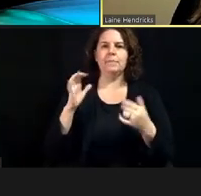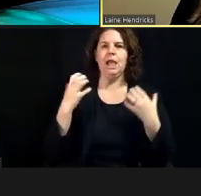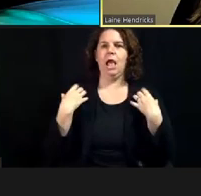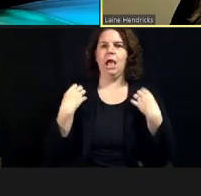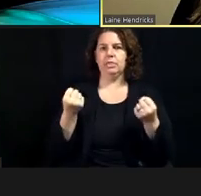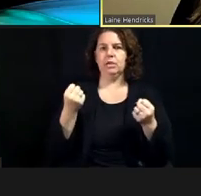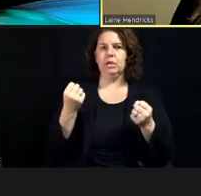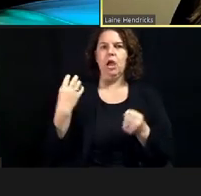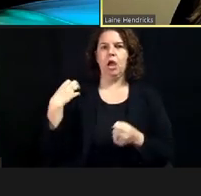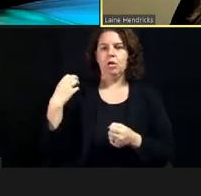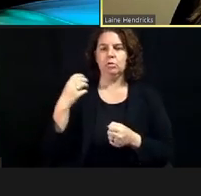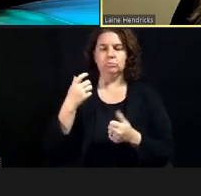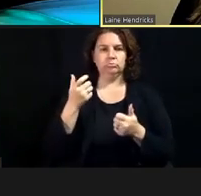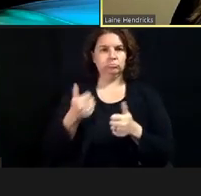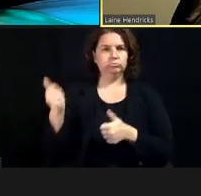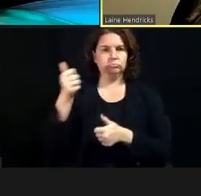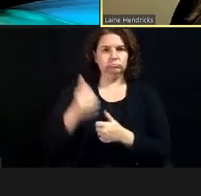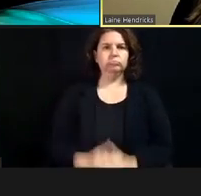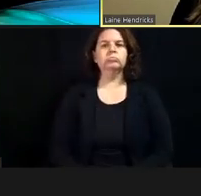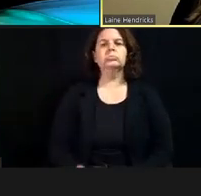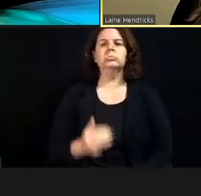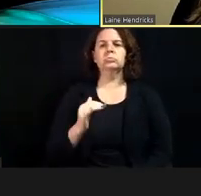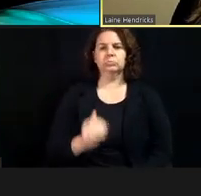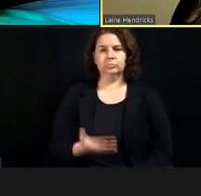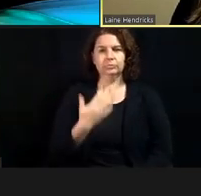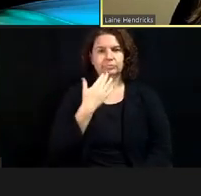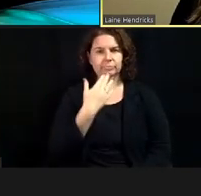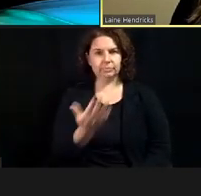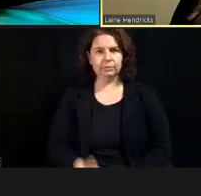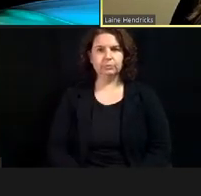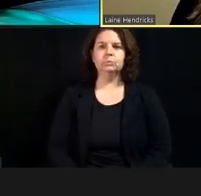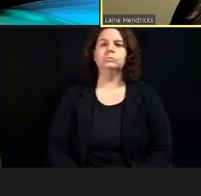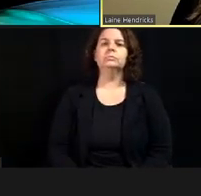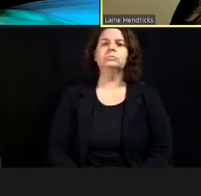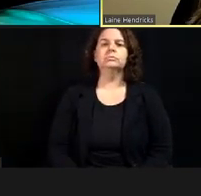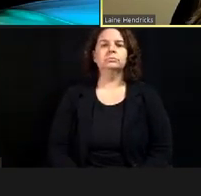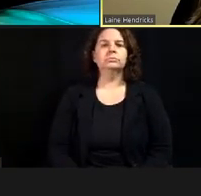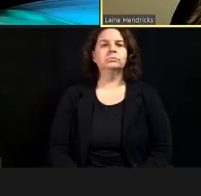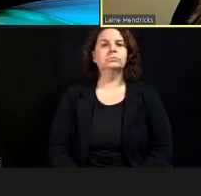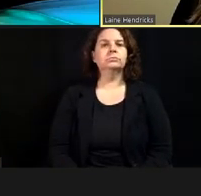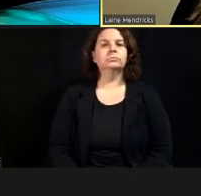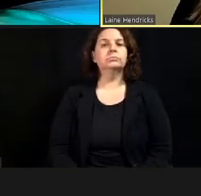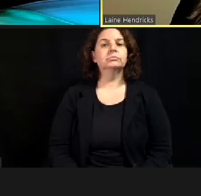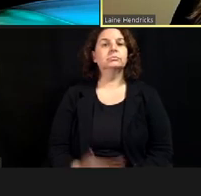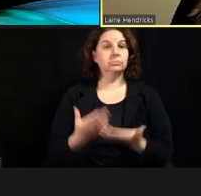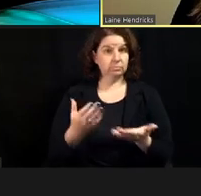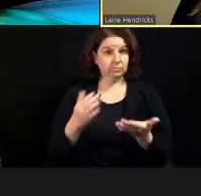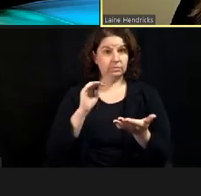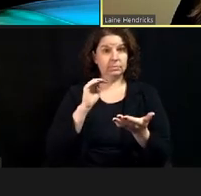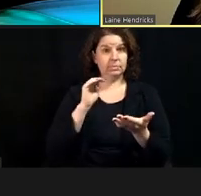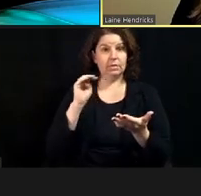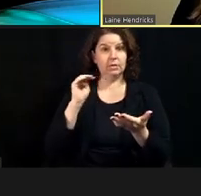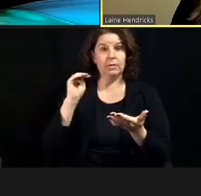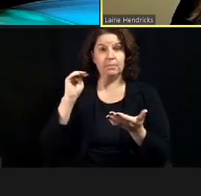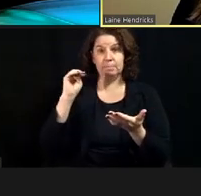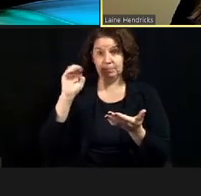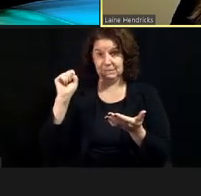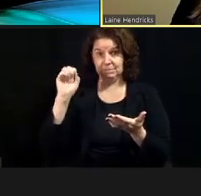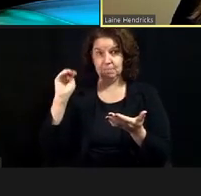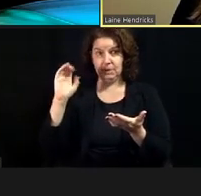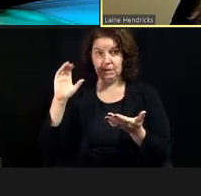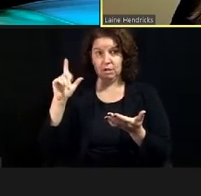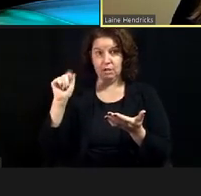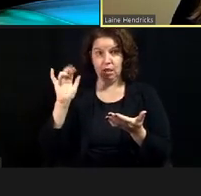Welcome, Dr. Willis. Dr. Matt and Ms. McLaren, I'm going to go ahead and turn it over to you to kick